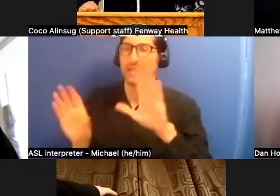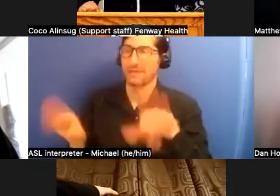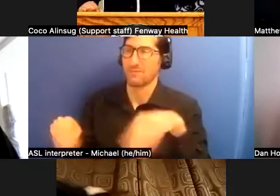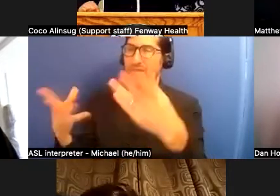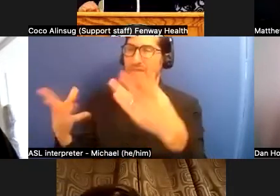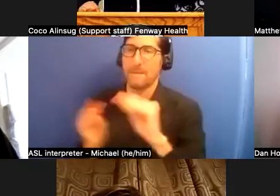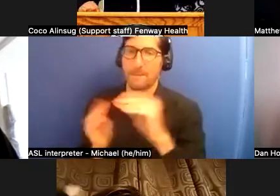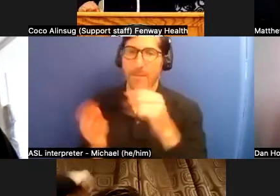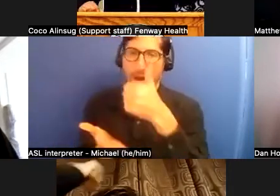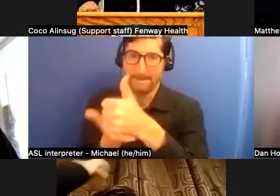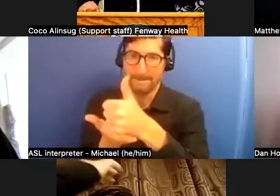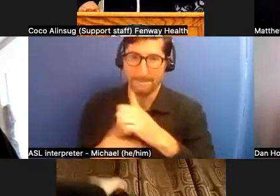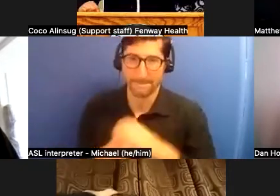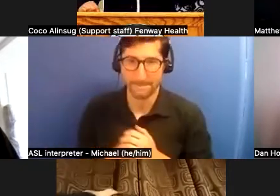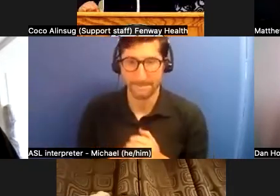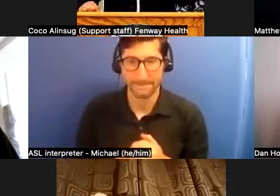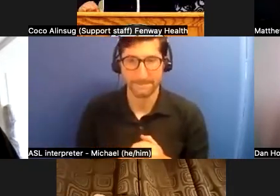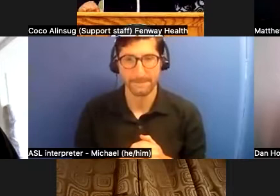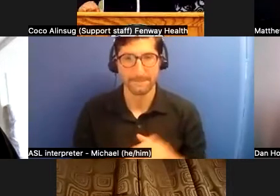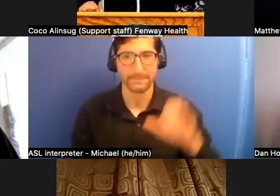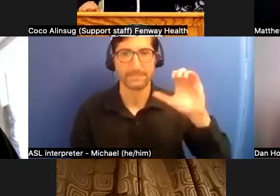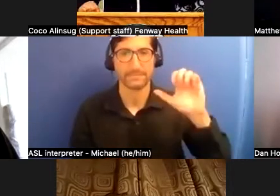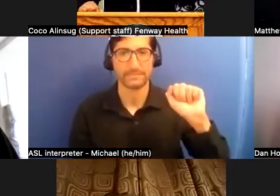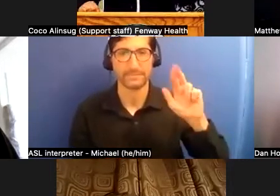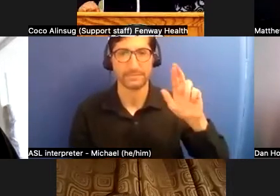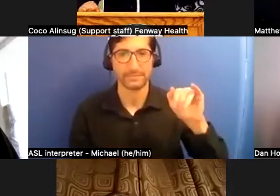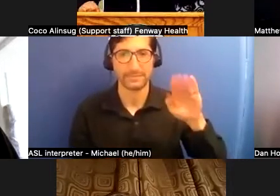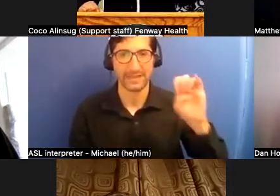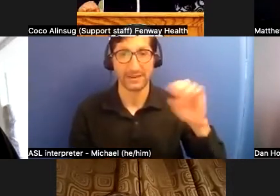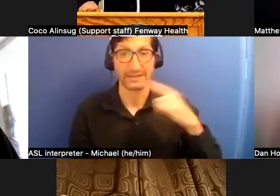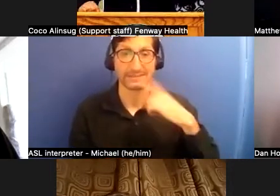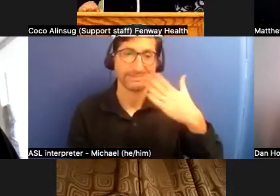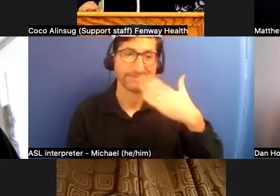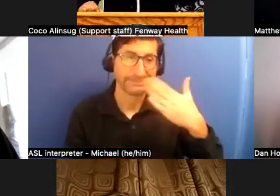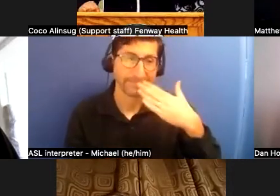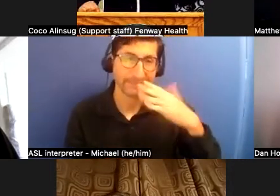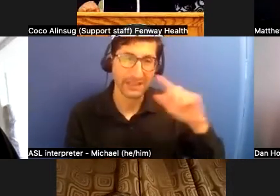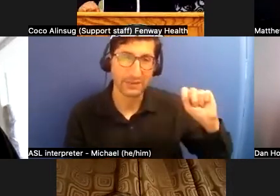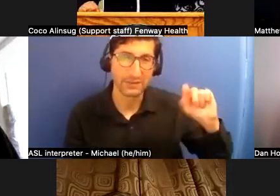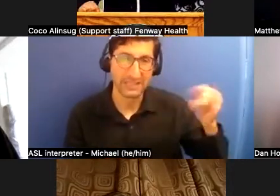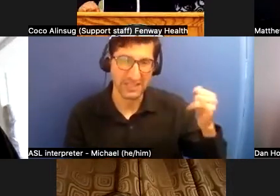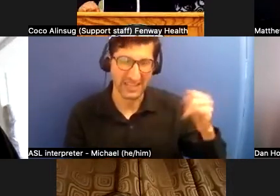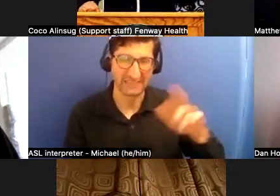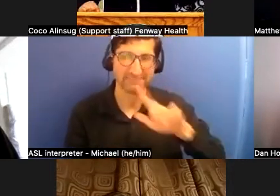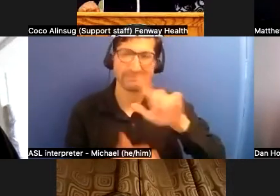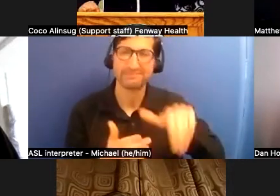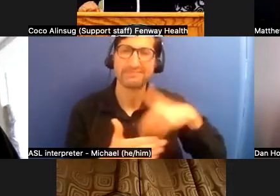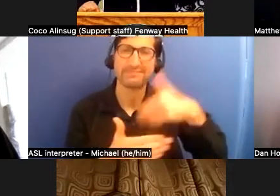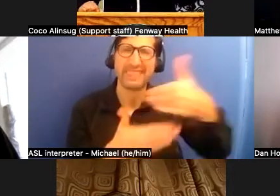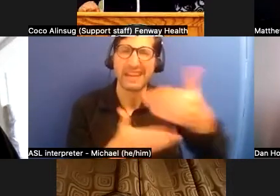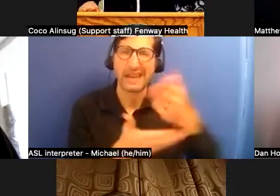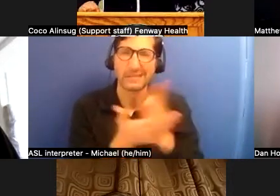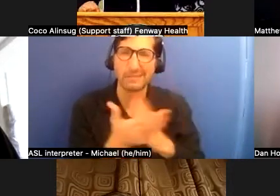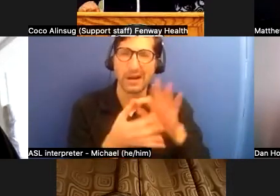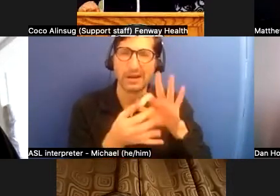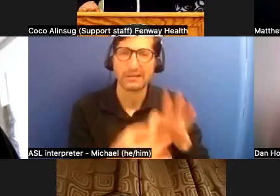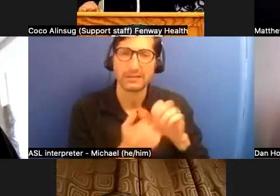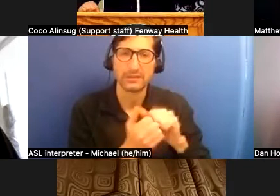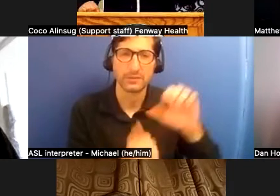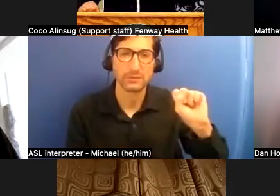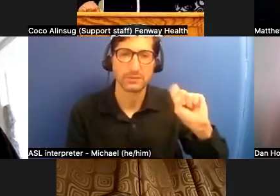Excellent. Thank you so much, TJ. So the next part of this question is for Stephen Murray. Can you tell us a bit more about